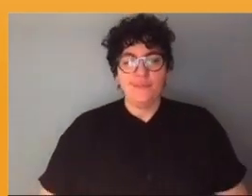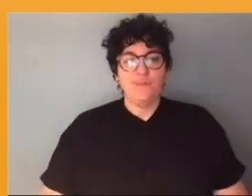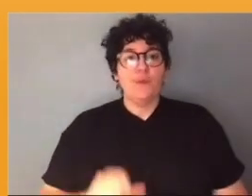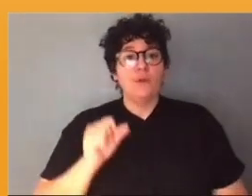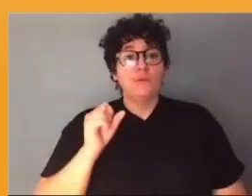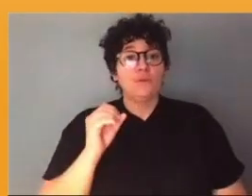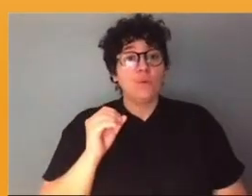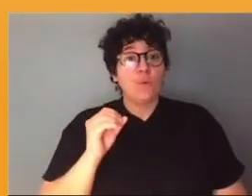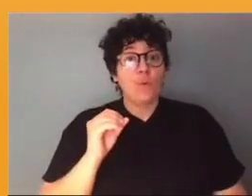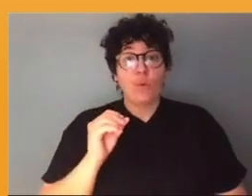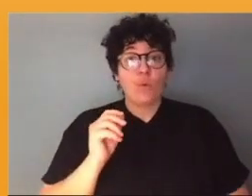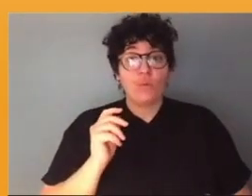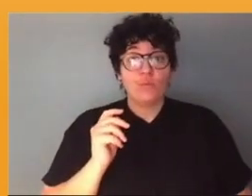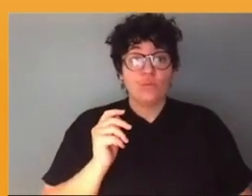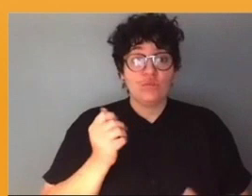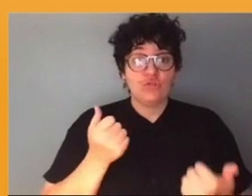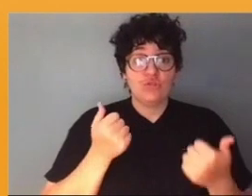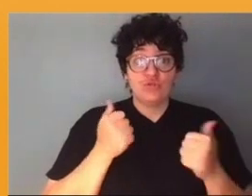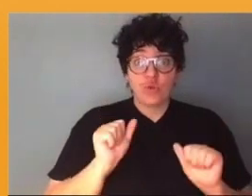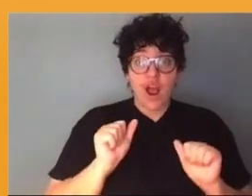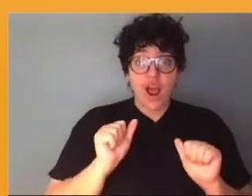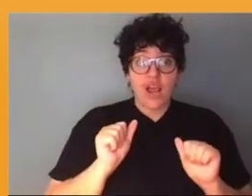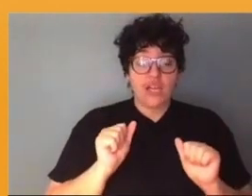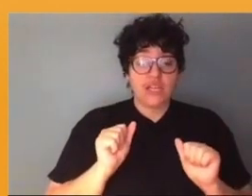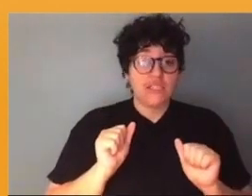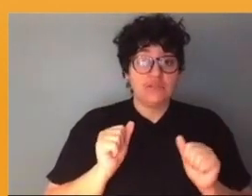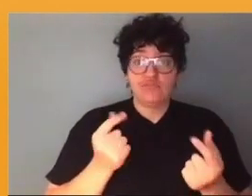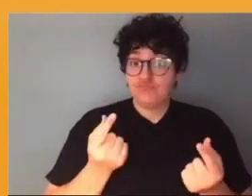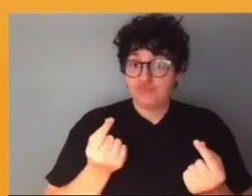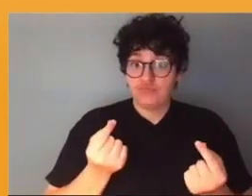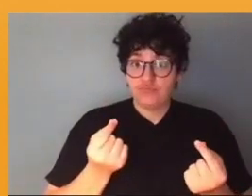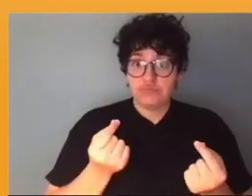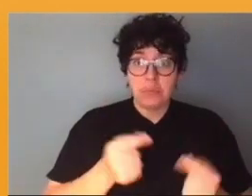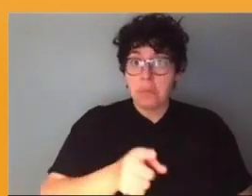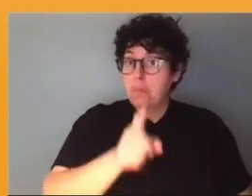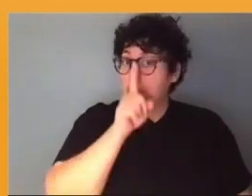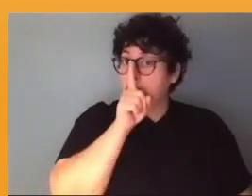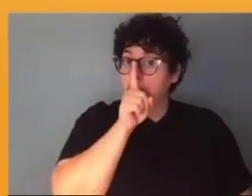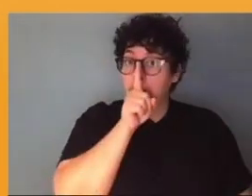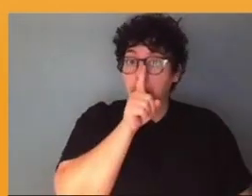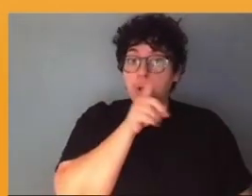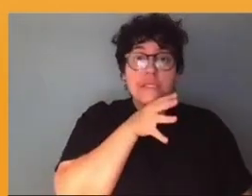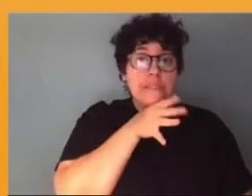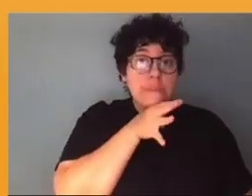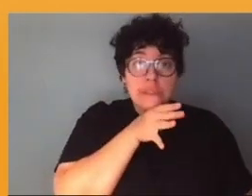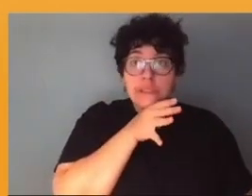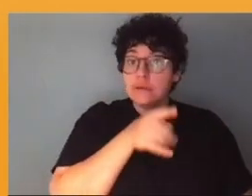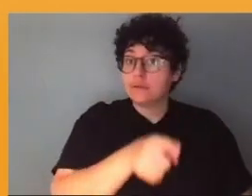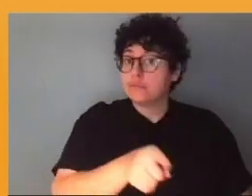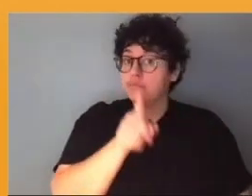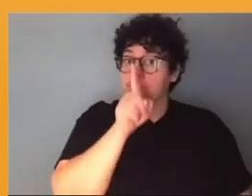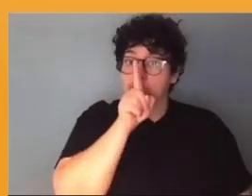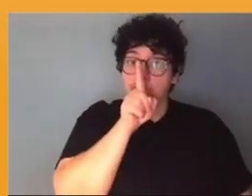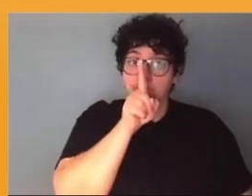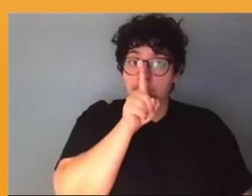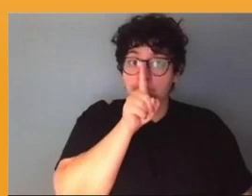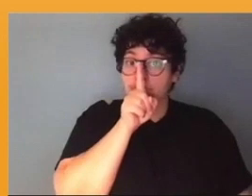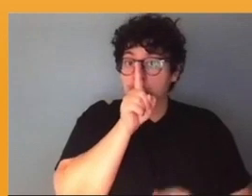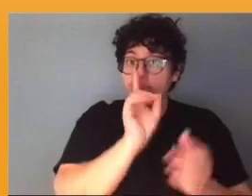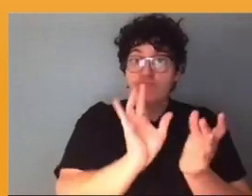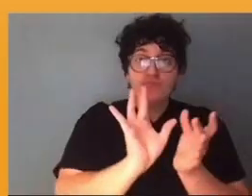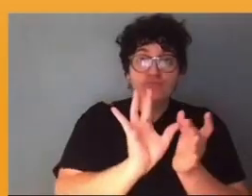without speaking, narrating what the dance is about, we're trying